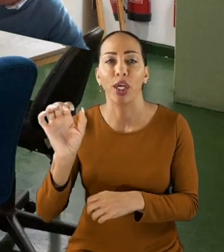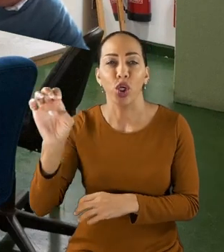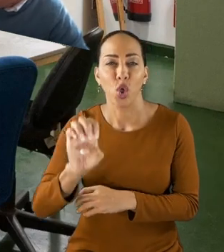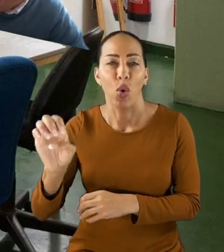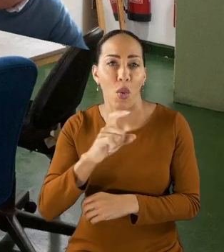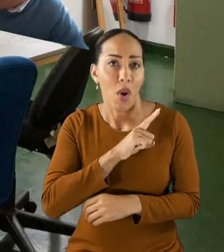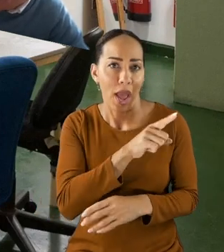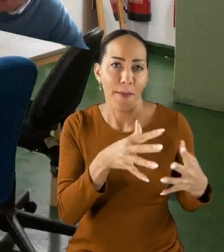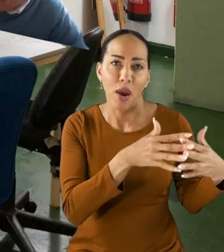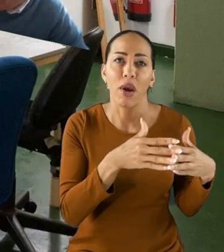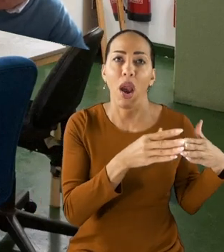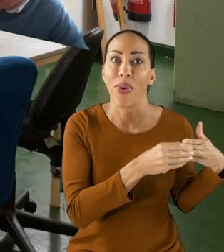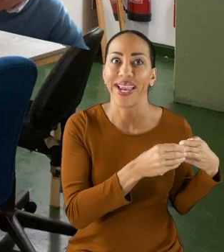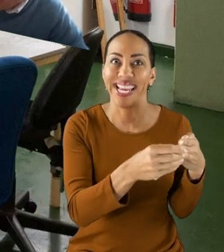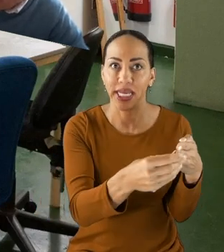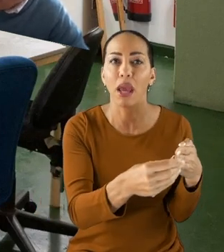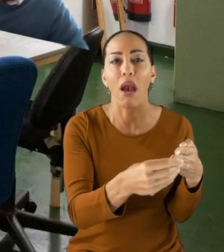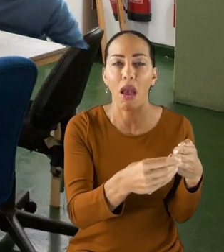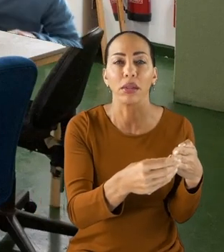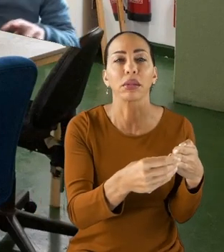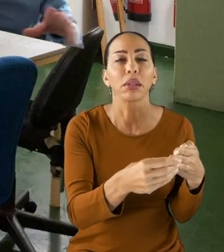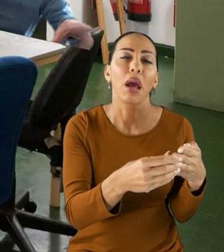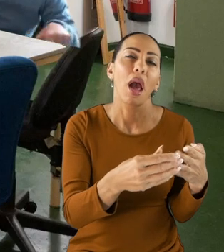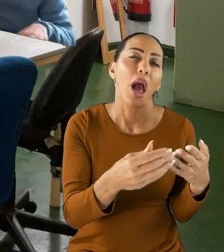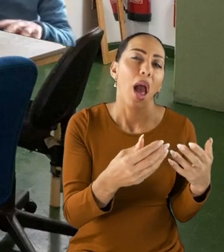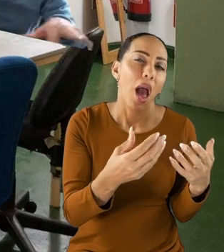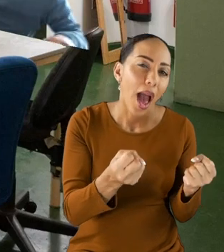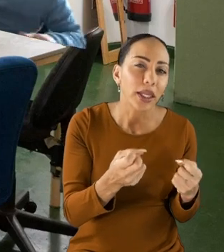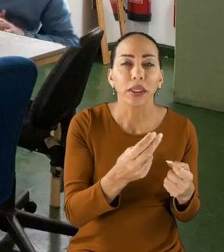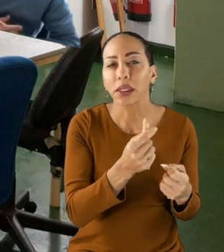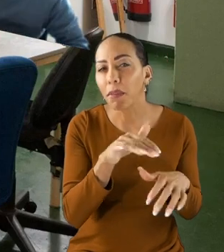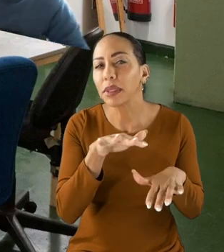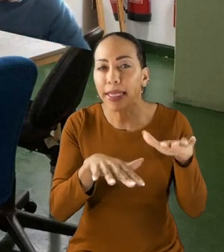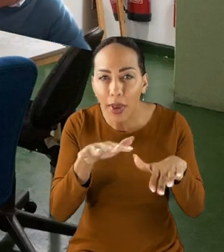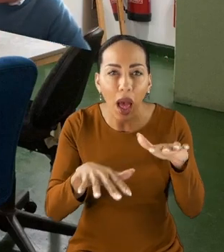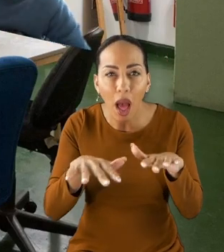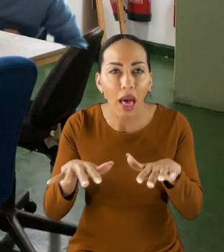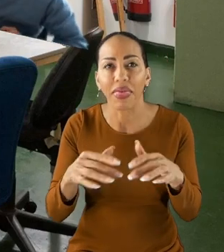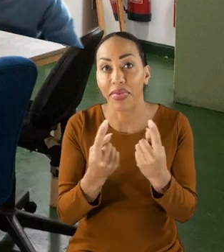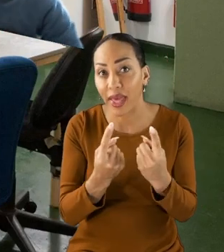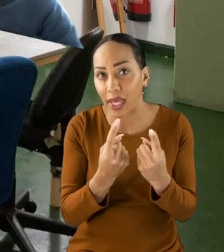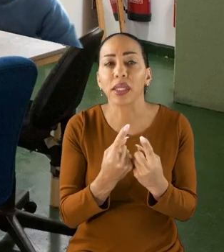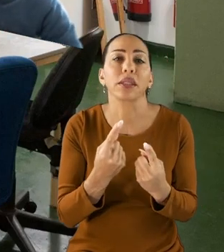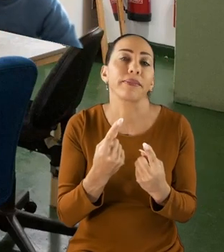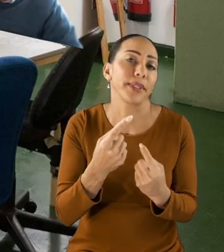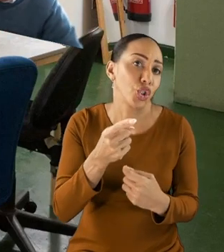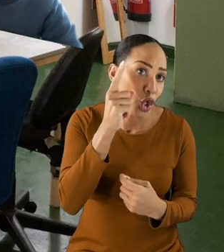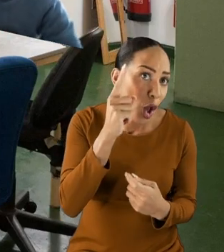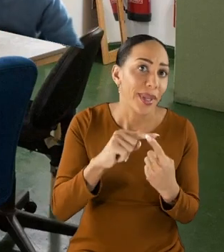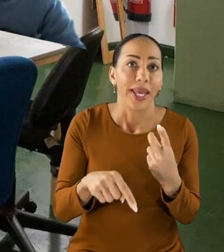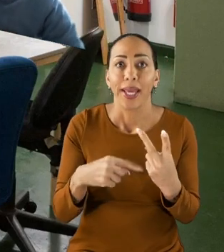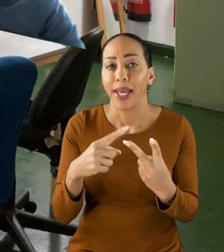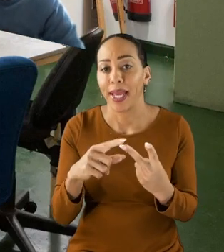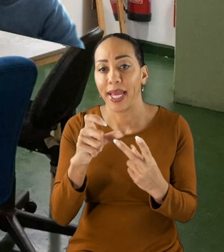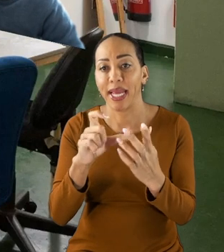they were sort of the leaders, really established quite early, although there were lots of similar things, particularly in Germany